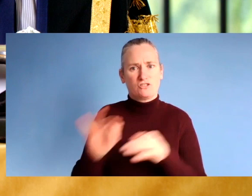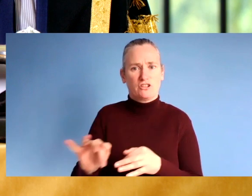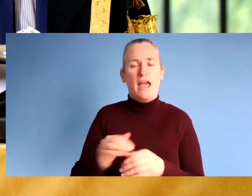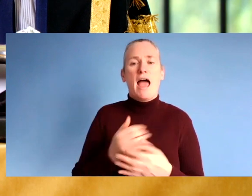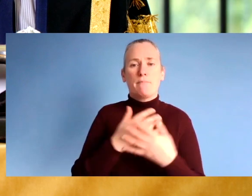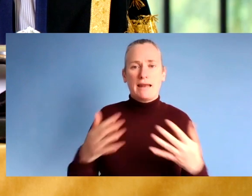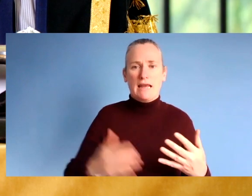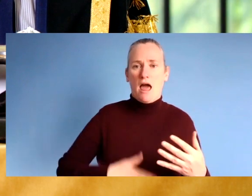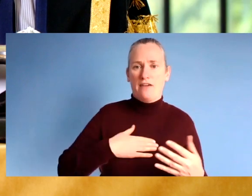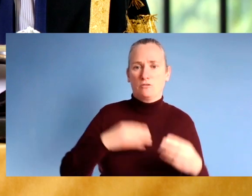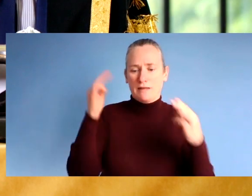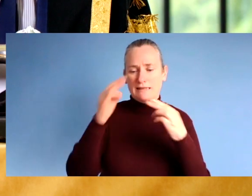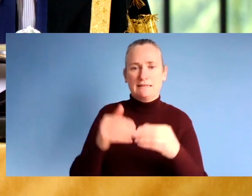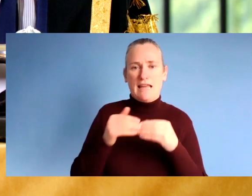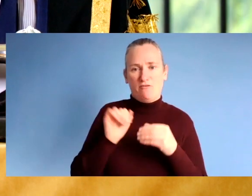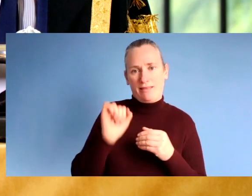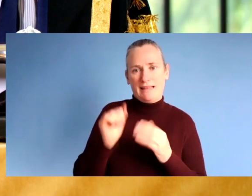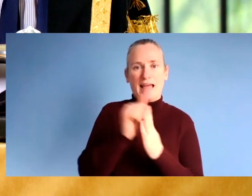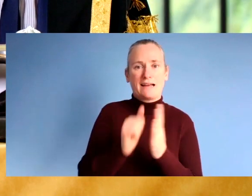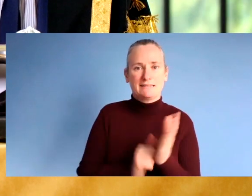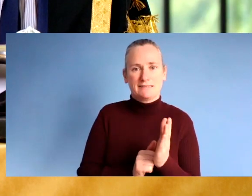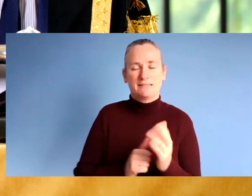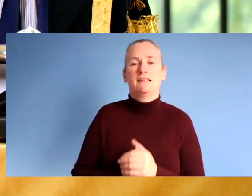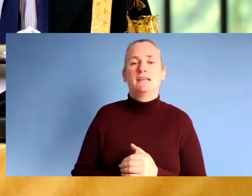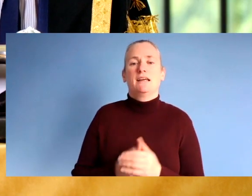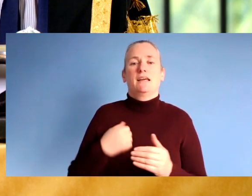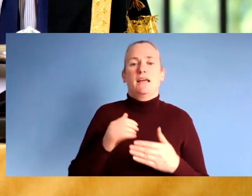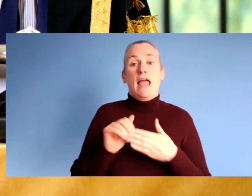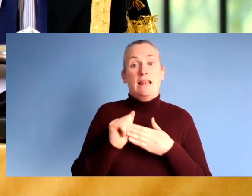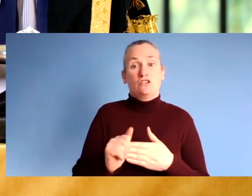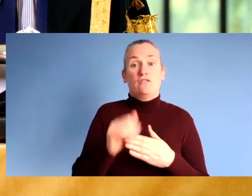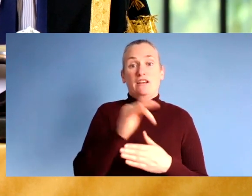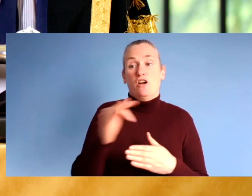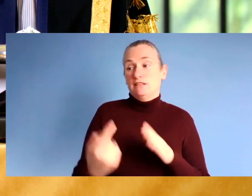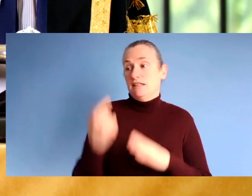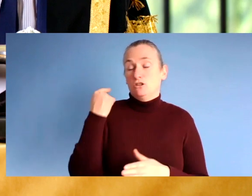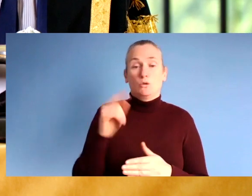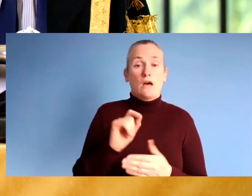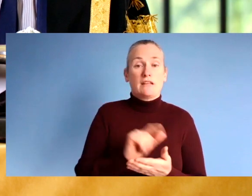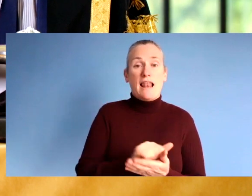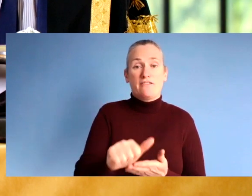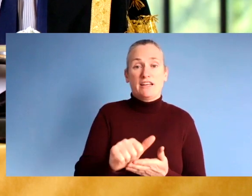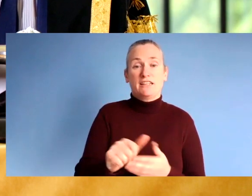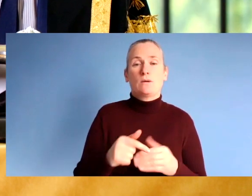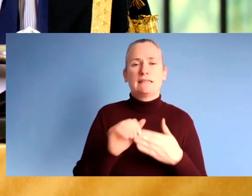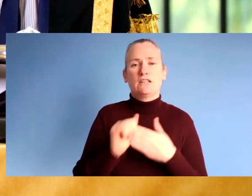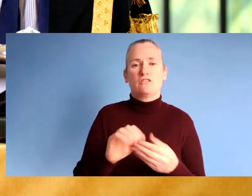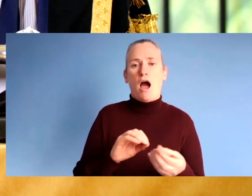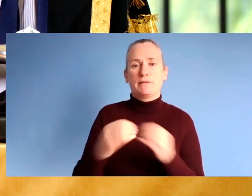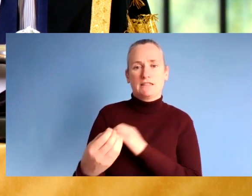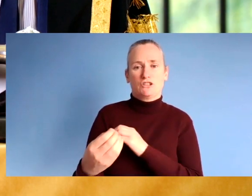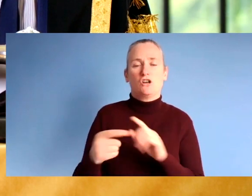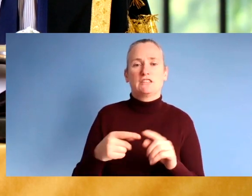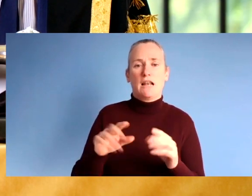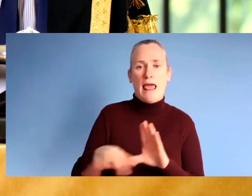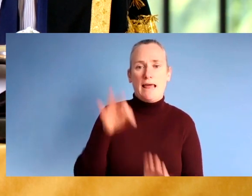and many lives have been protected and saved by this act. As leader of Fianna Fáil since 2011, he was a leader of the opposition until